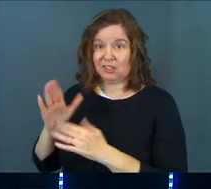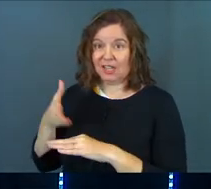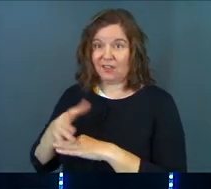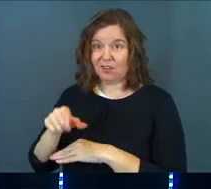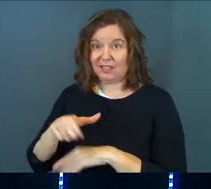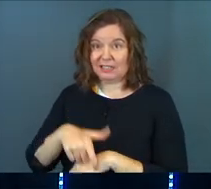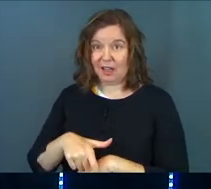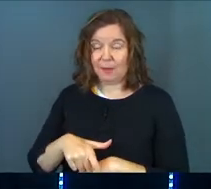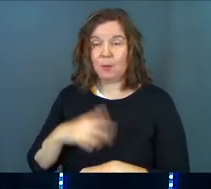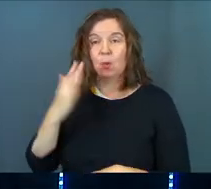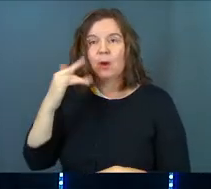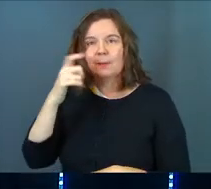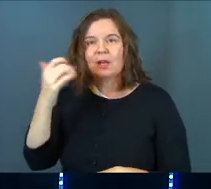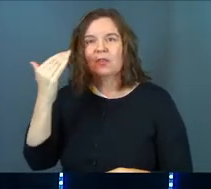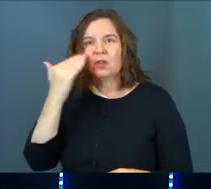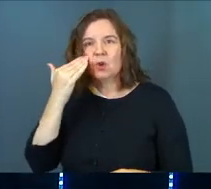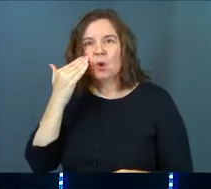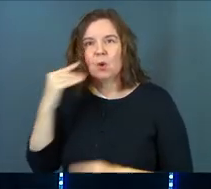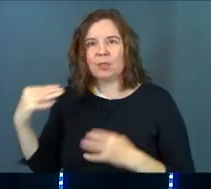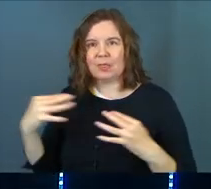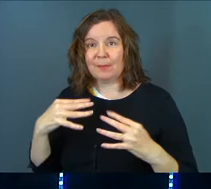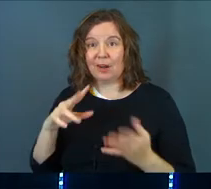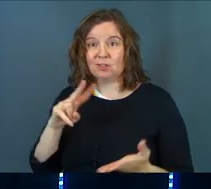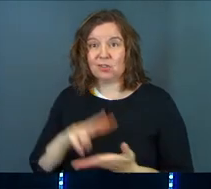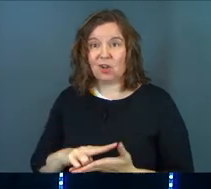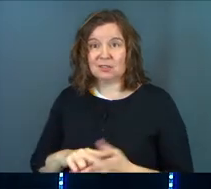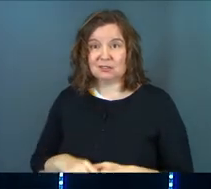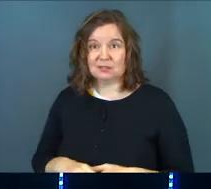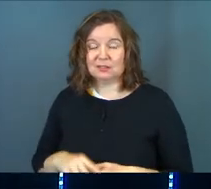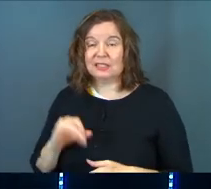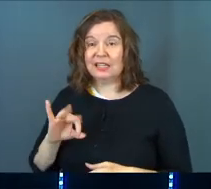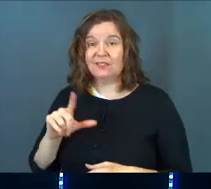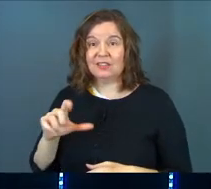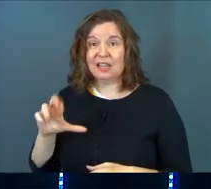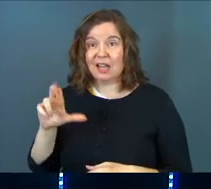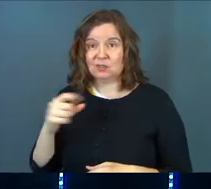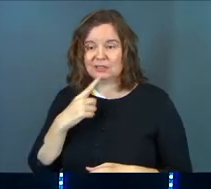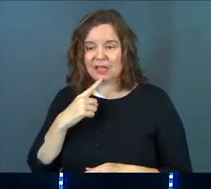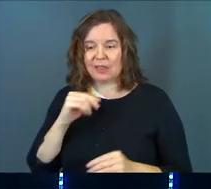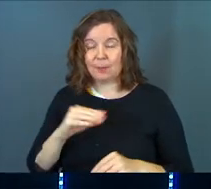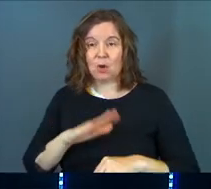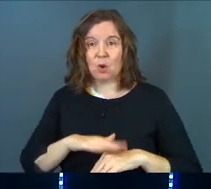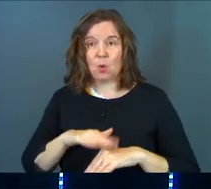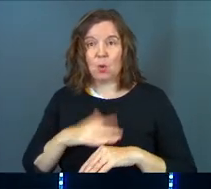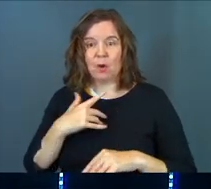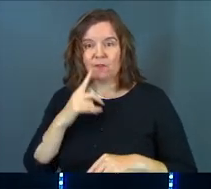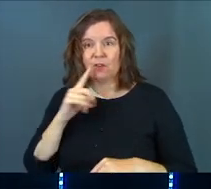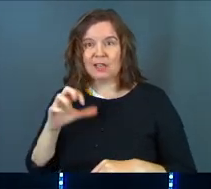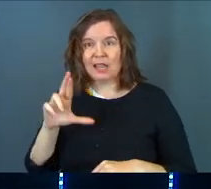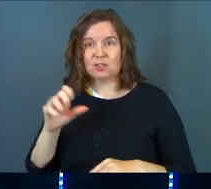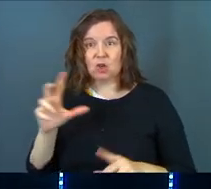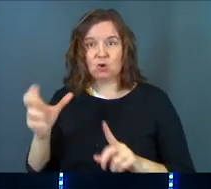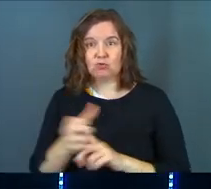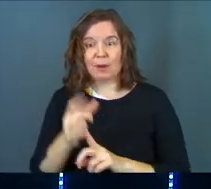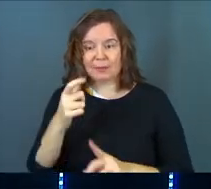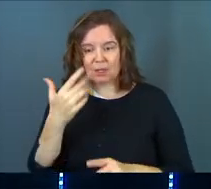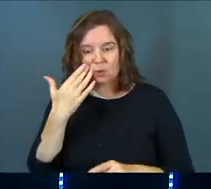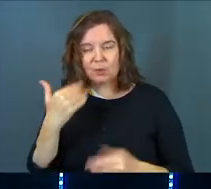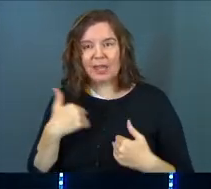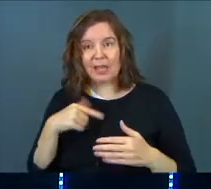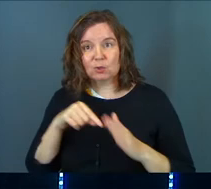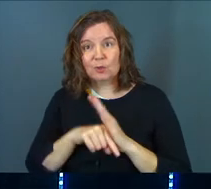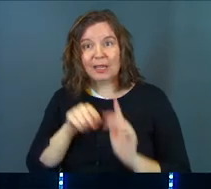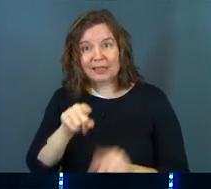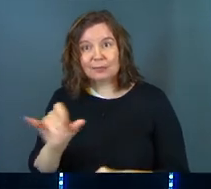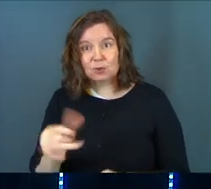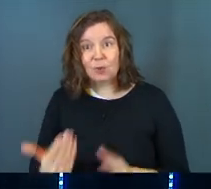Jesus after this time because they know the battle's lost. Even Lazarus, it says they put a warrant out for Lazarus' arrest because they knew they